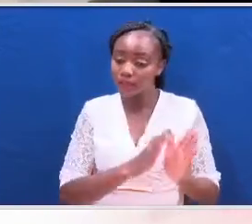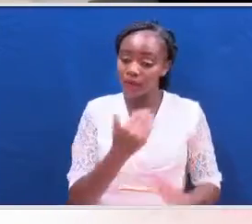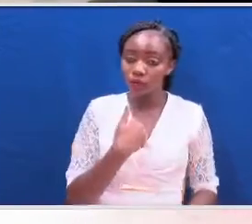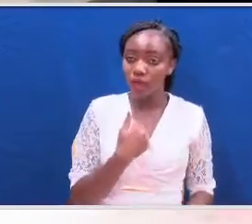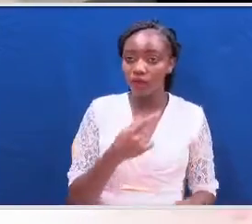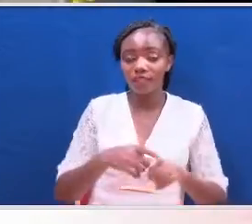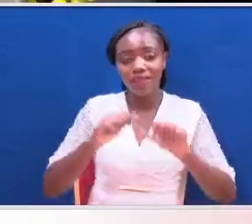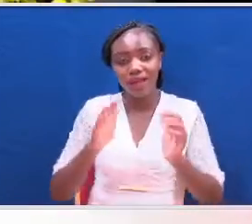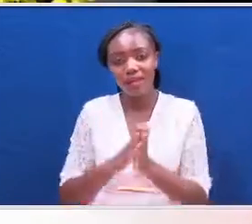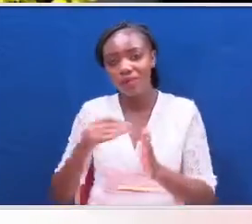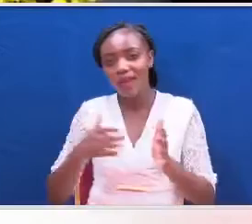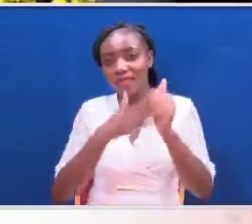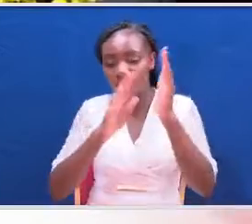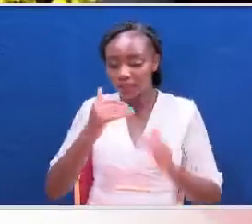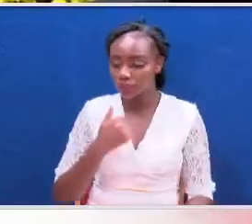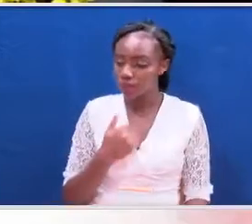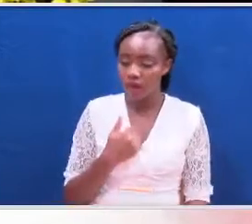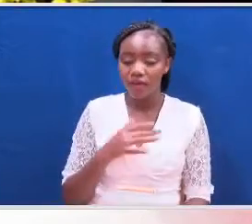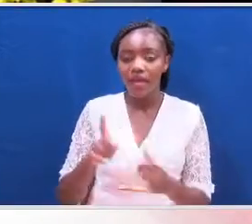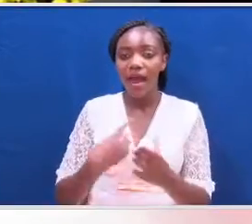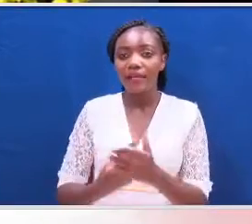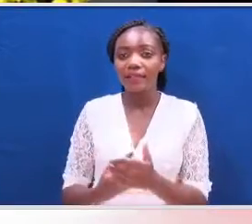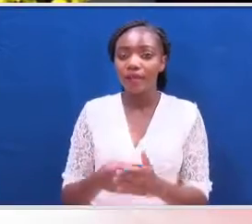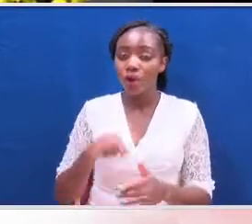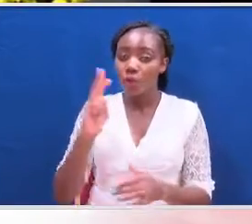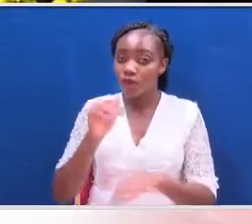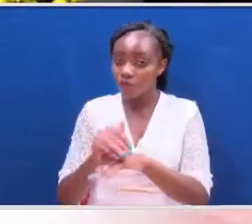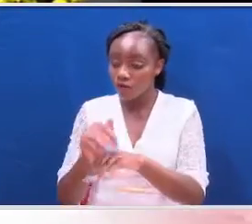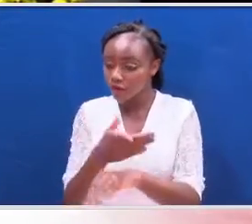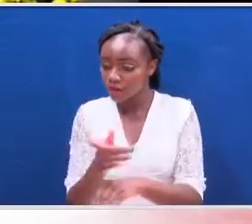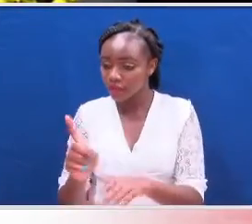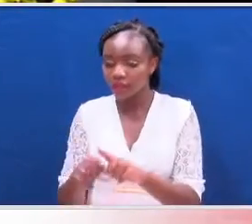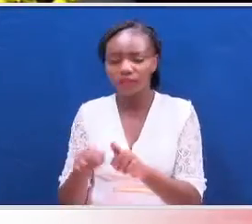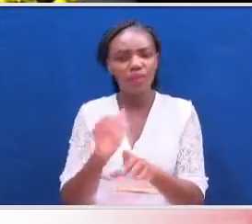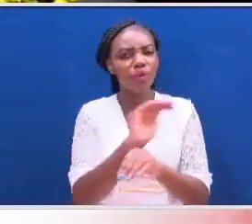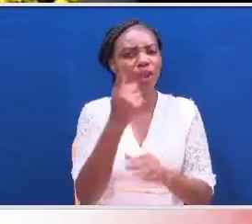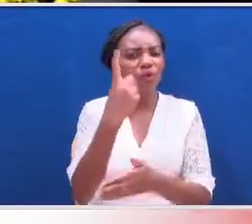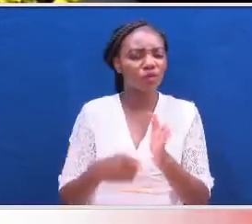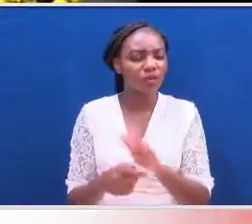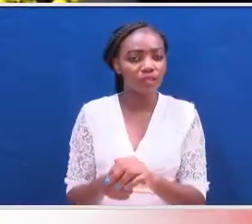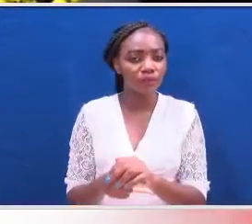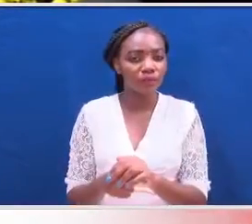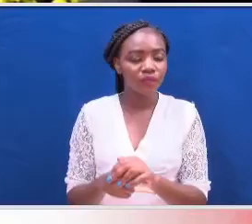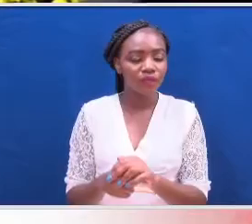viongozi wengine ambao tutafuata, na kufuatilia huo mfumo tumeuliza na